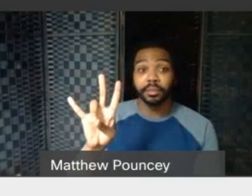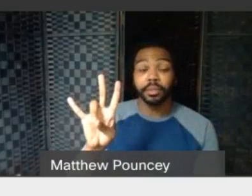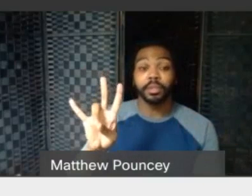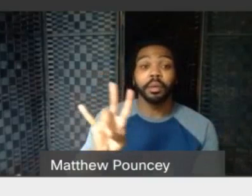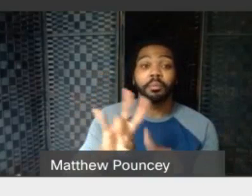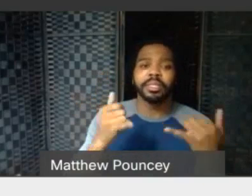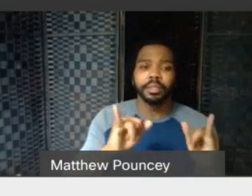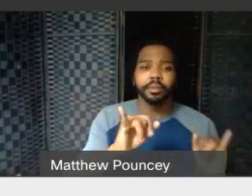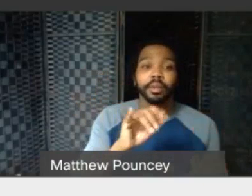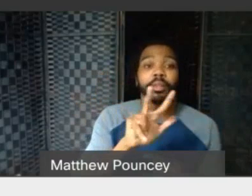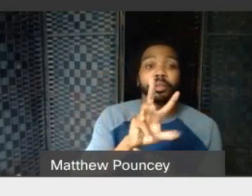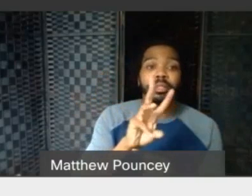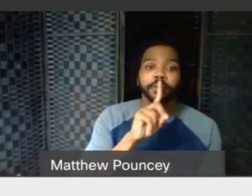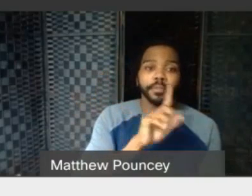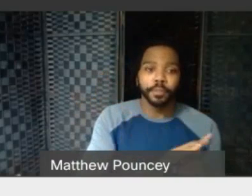deaths.